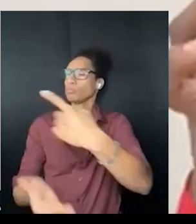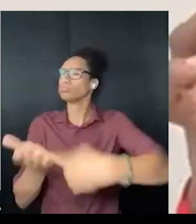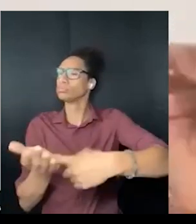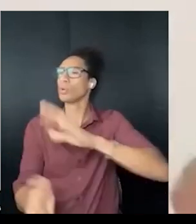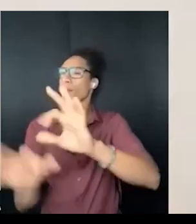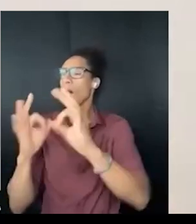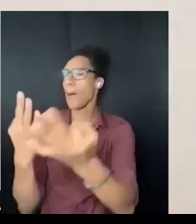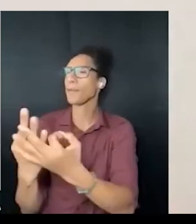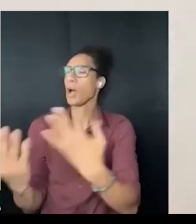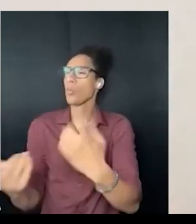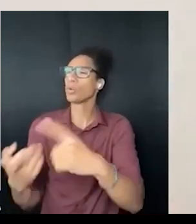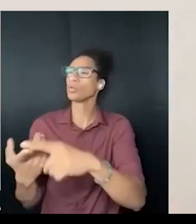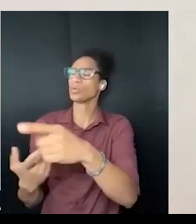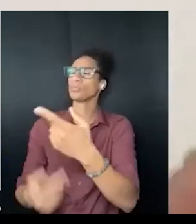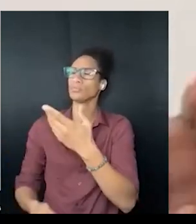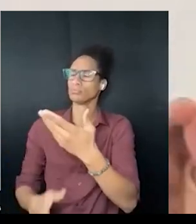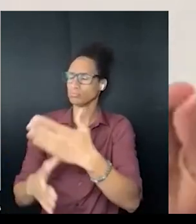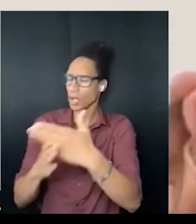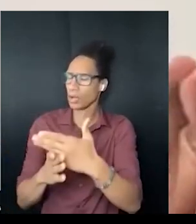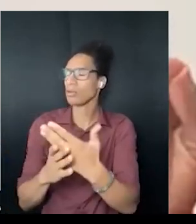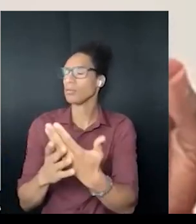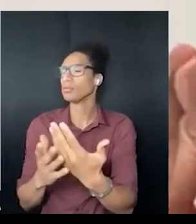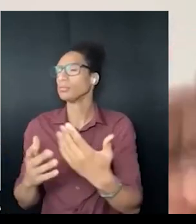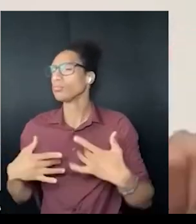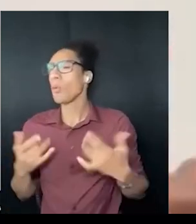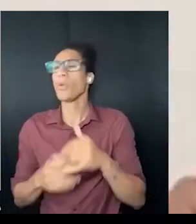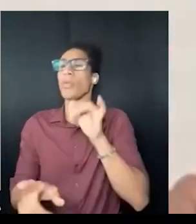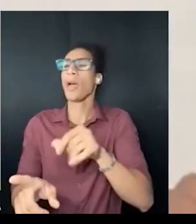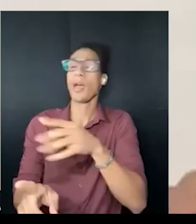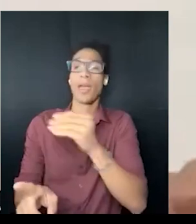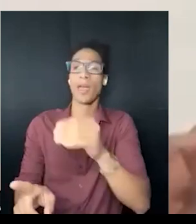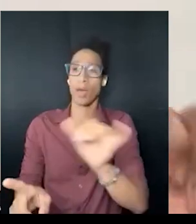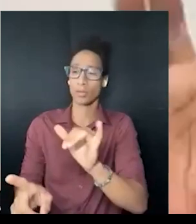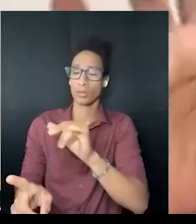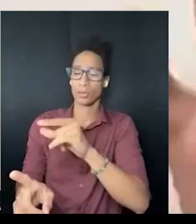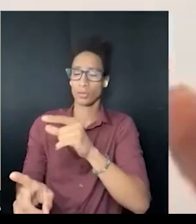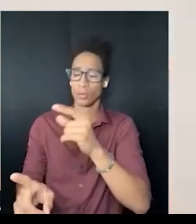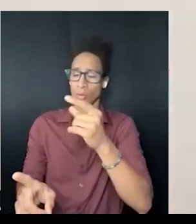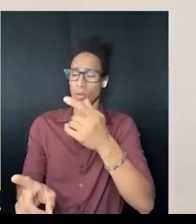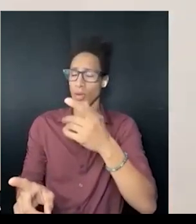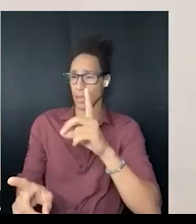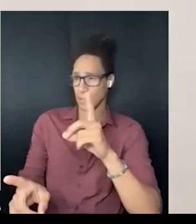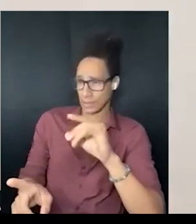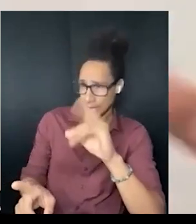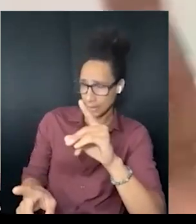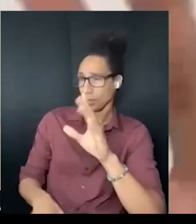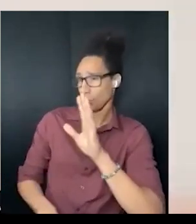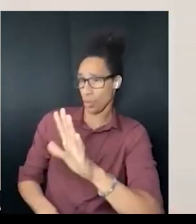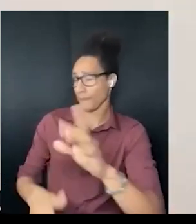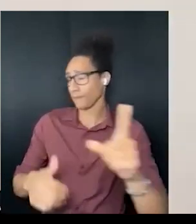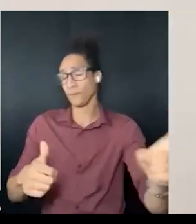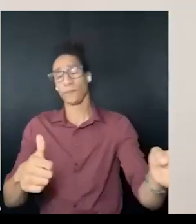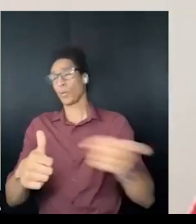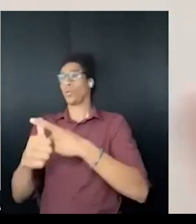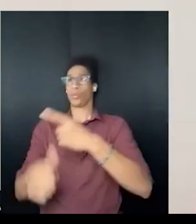also want you to answer and think about, did your initial thinking about why